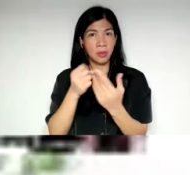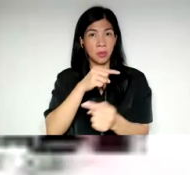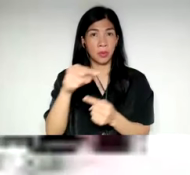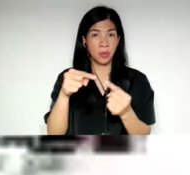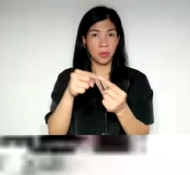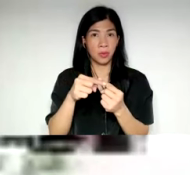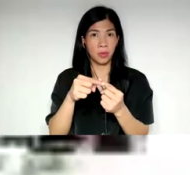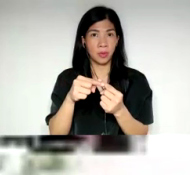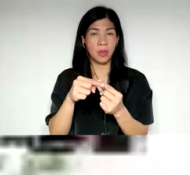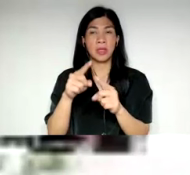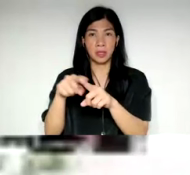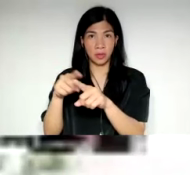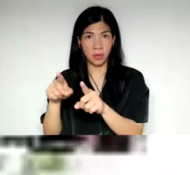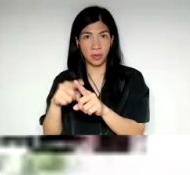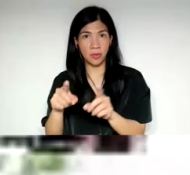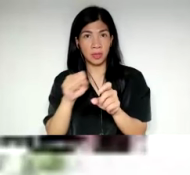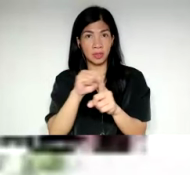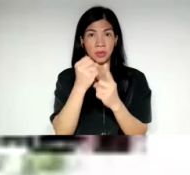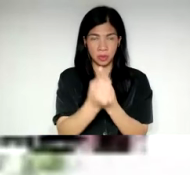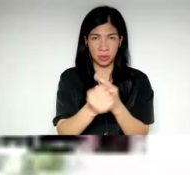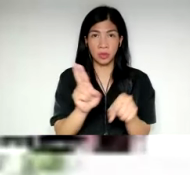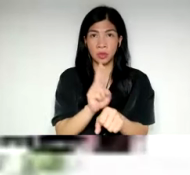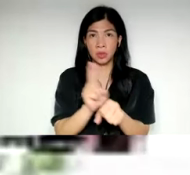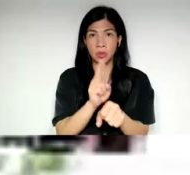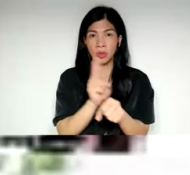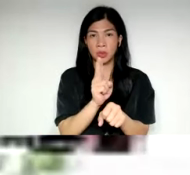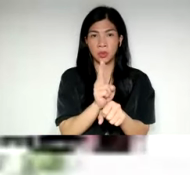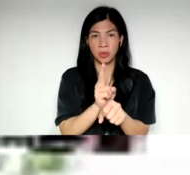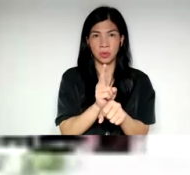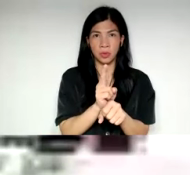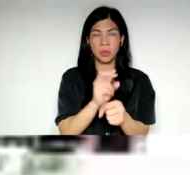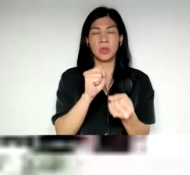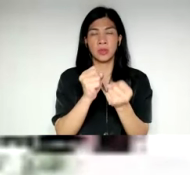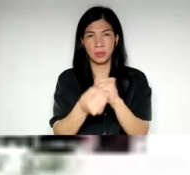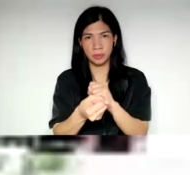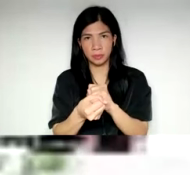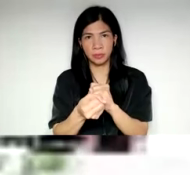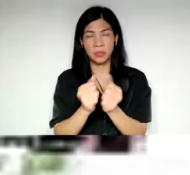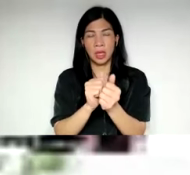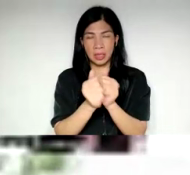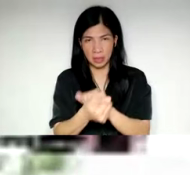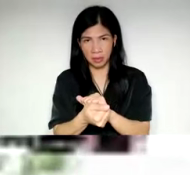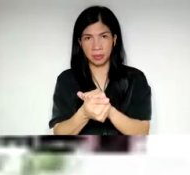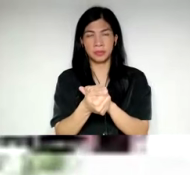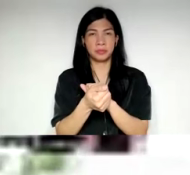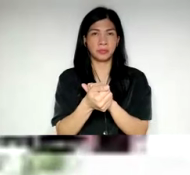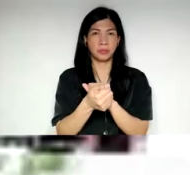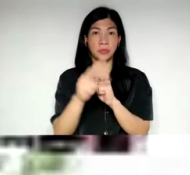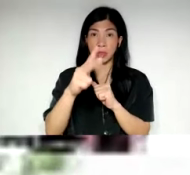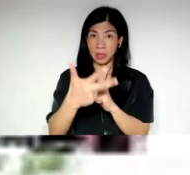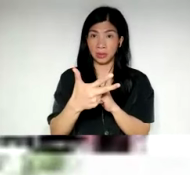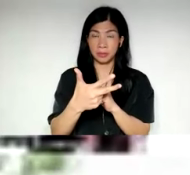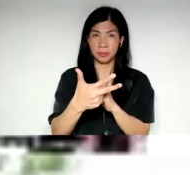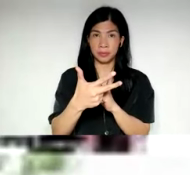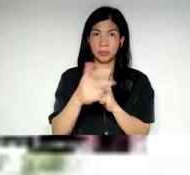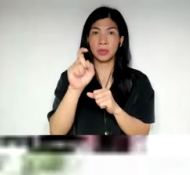be addressed through the use of a physical climate storylines. And the third one is the need to empower local communities to